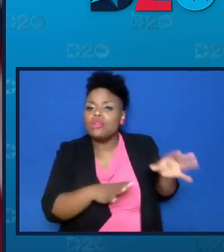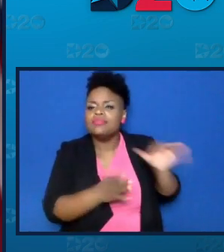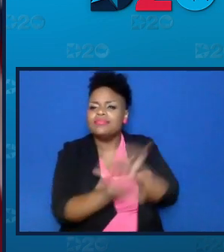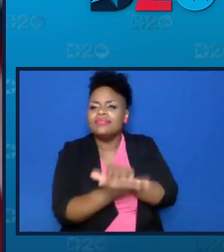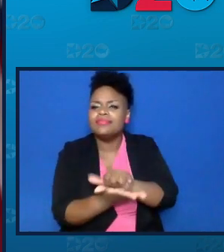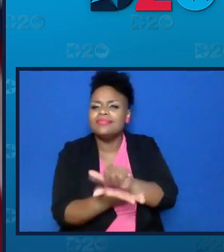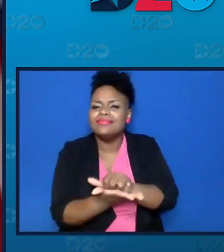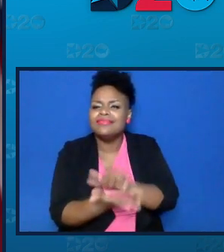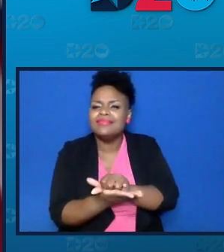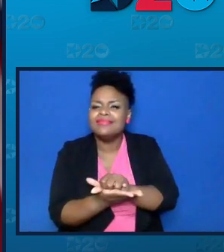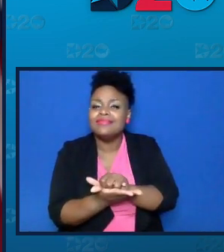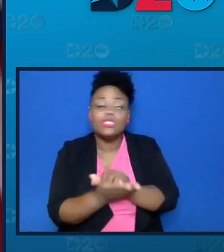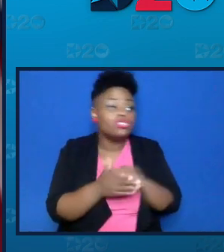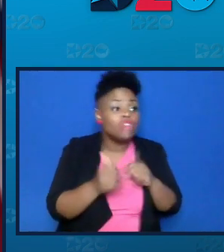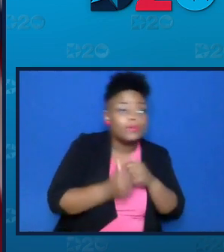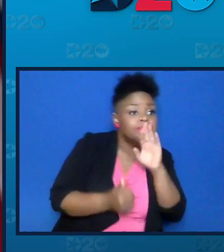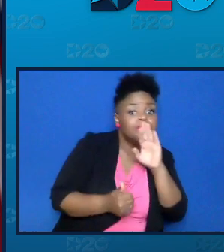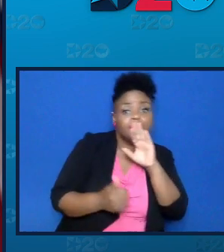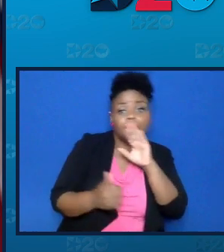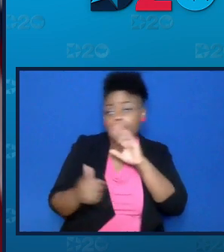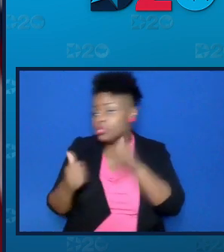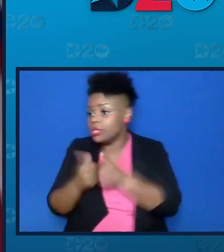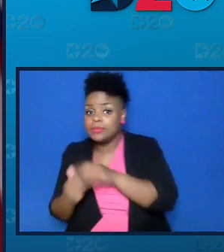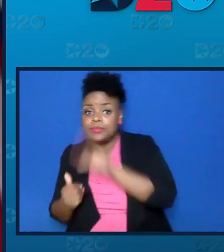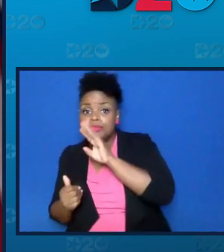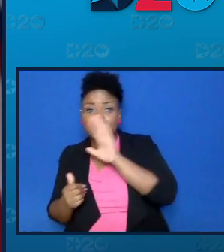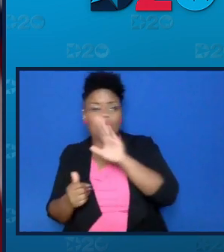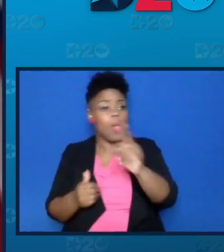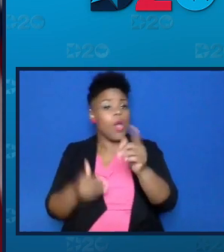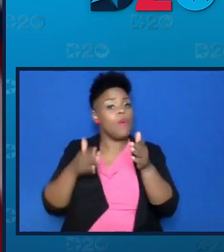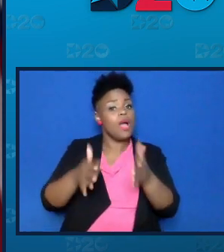only one way forward. As